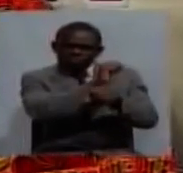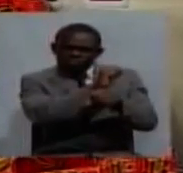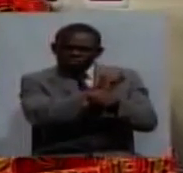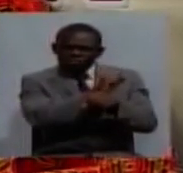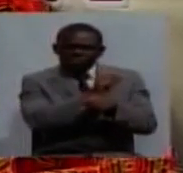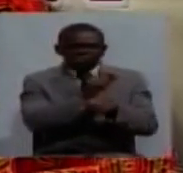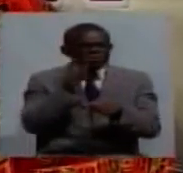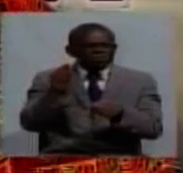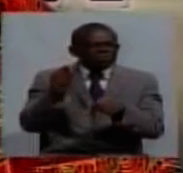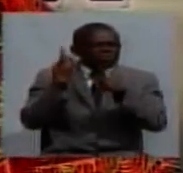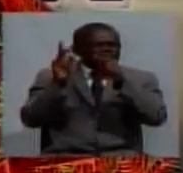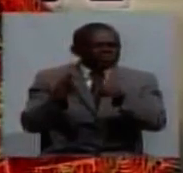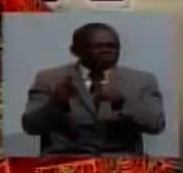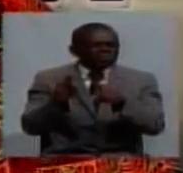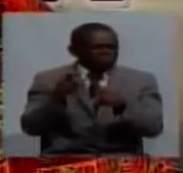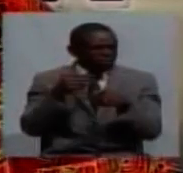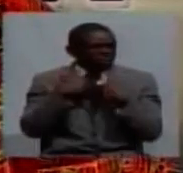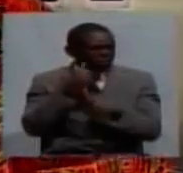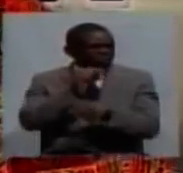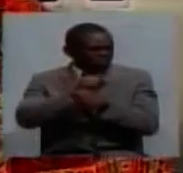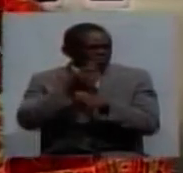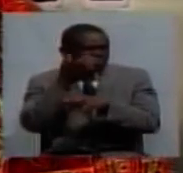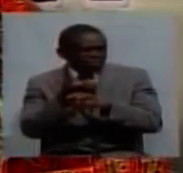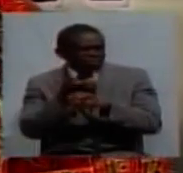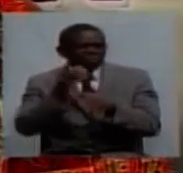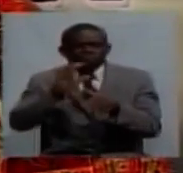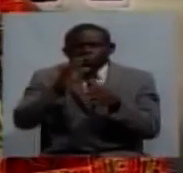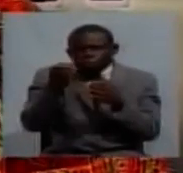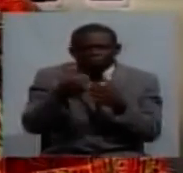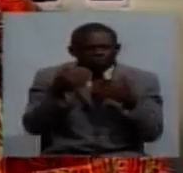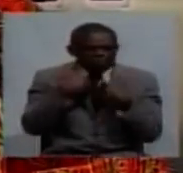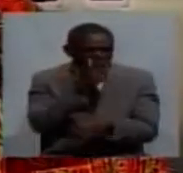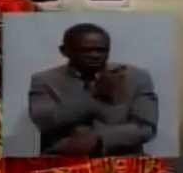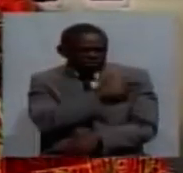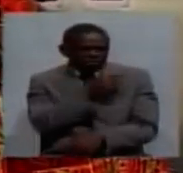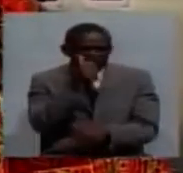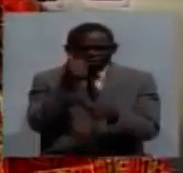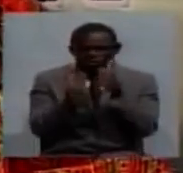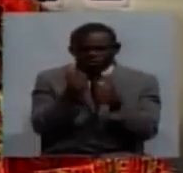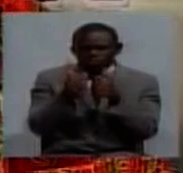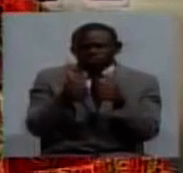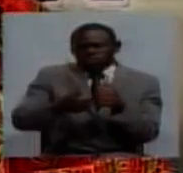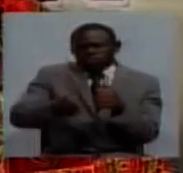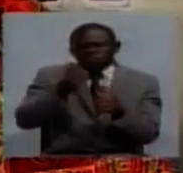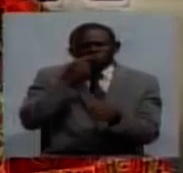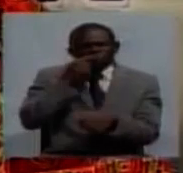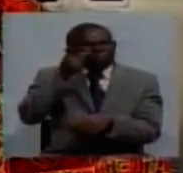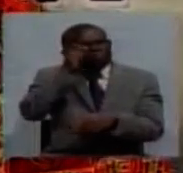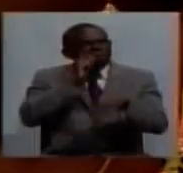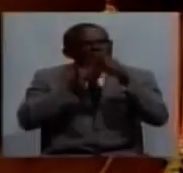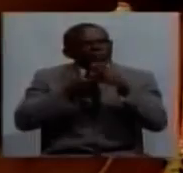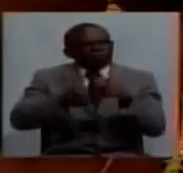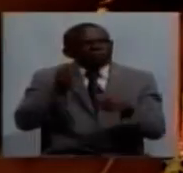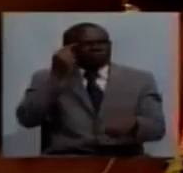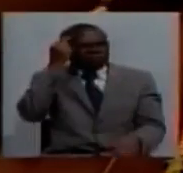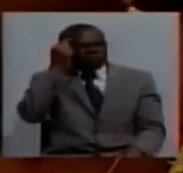develop? Even as a student, what are those traits in me that go beyond just getting A